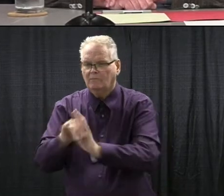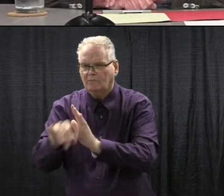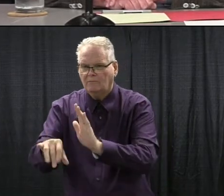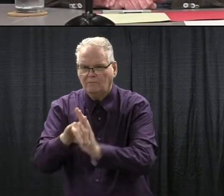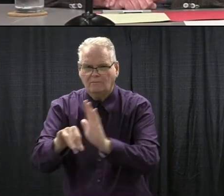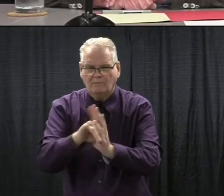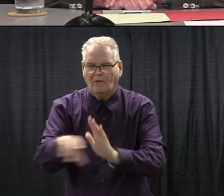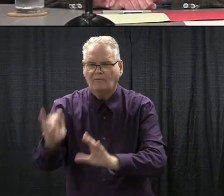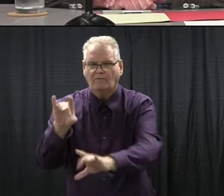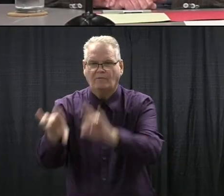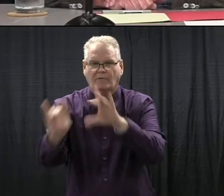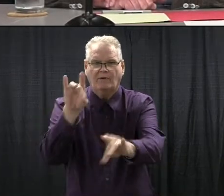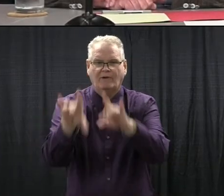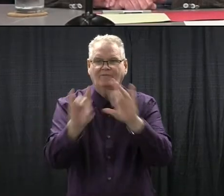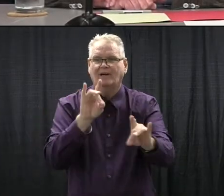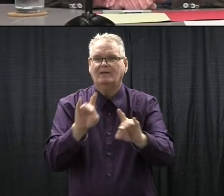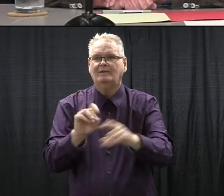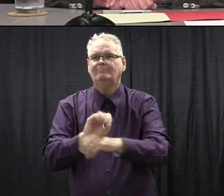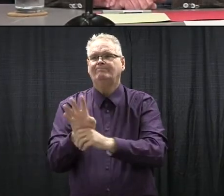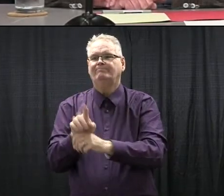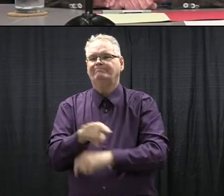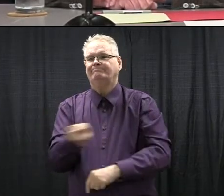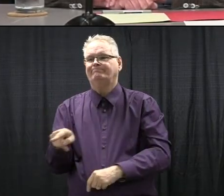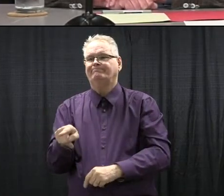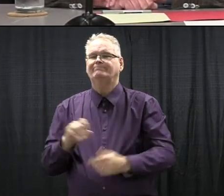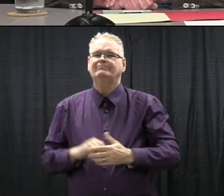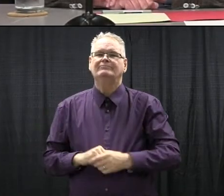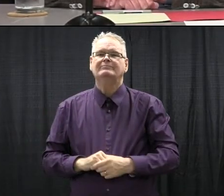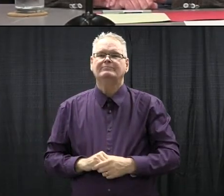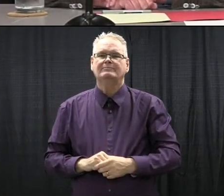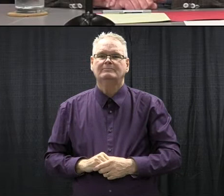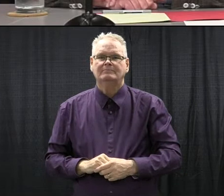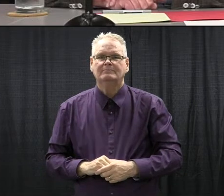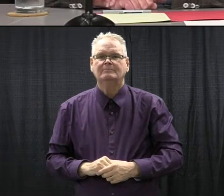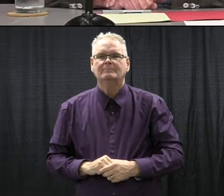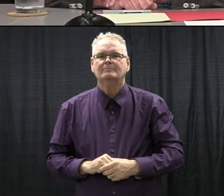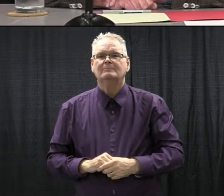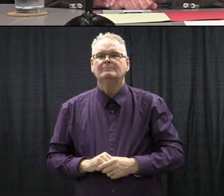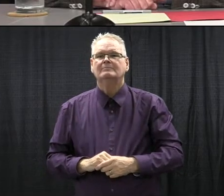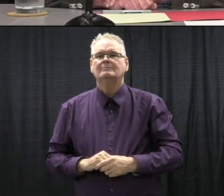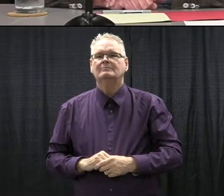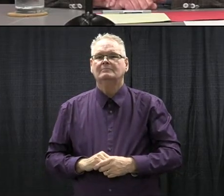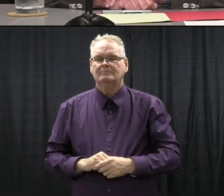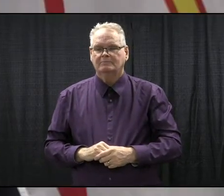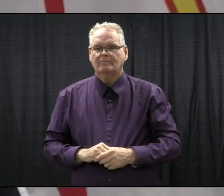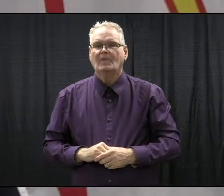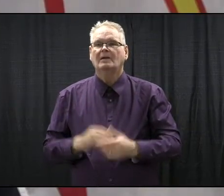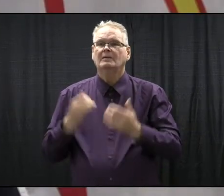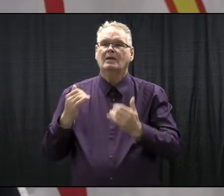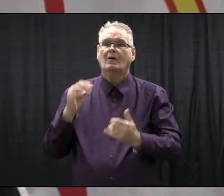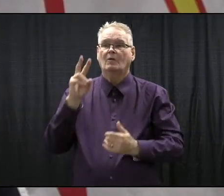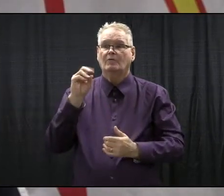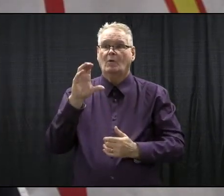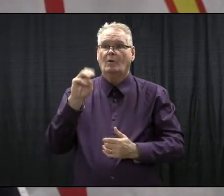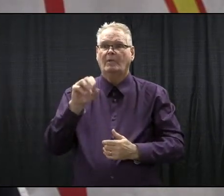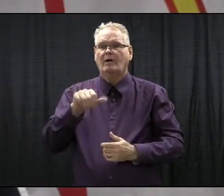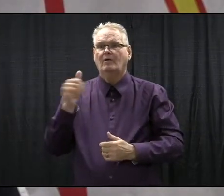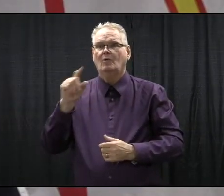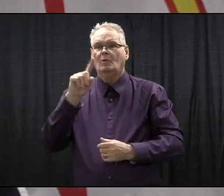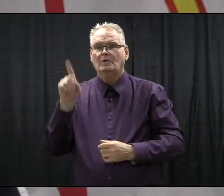ongoing about vaccinating those who are under 12, and is this something that we could soon potentially see happening? So